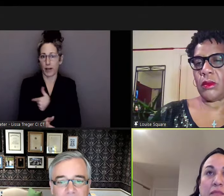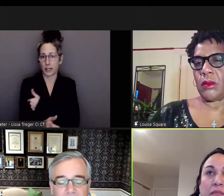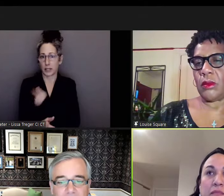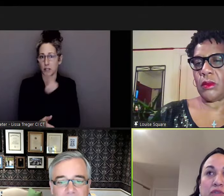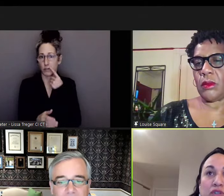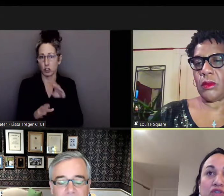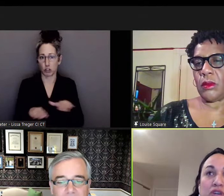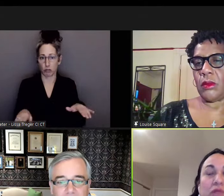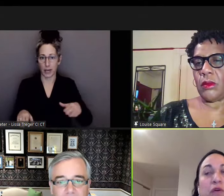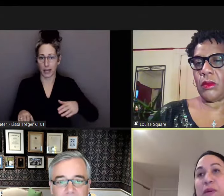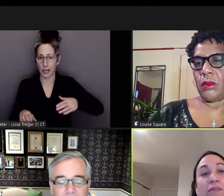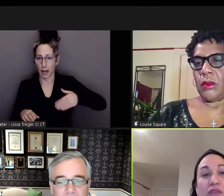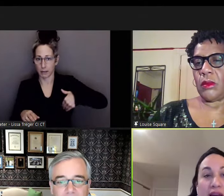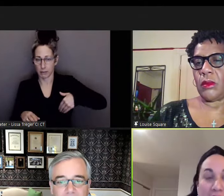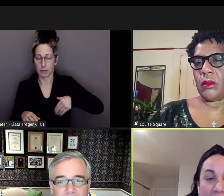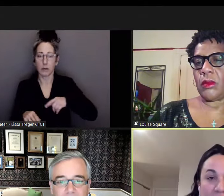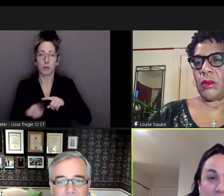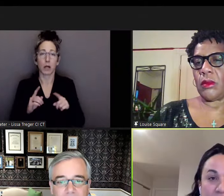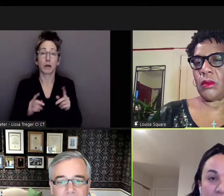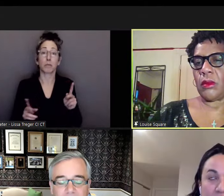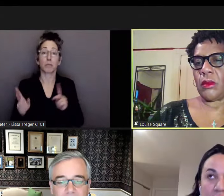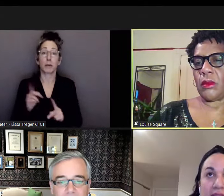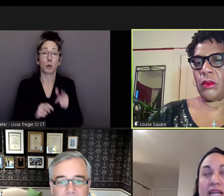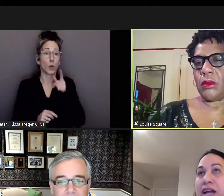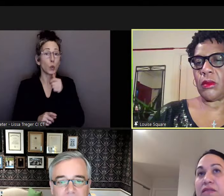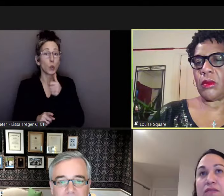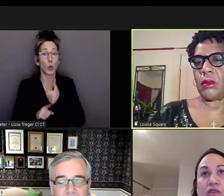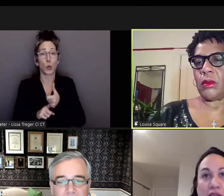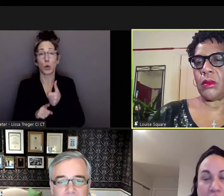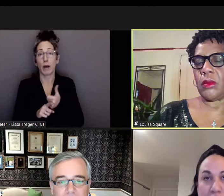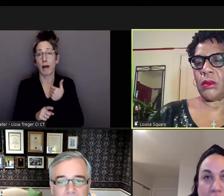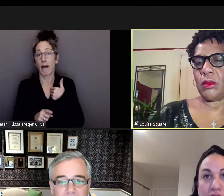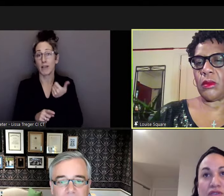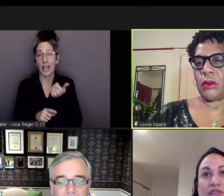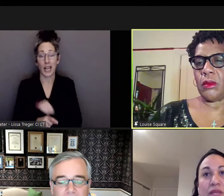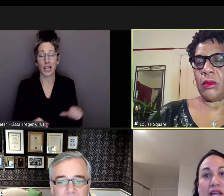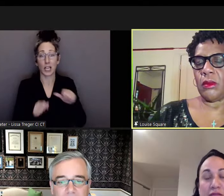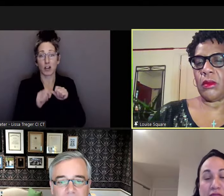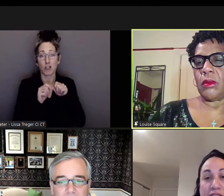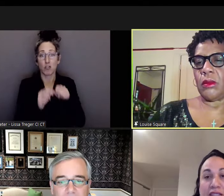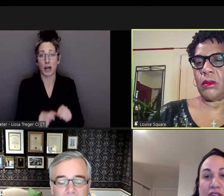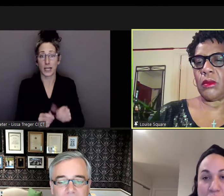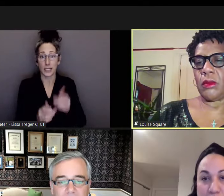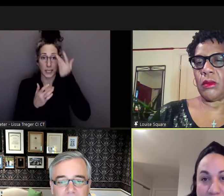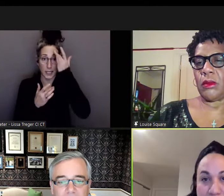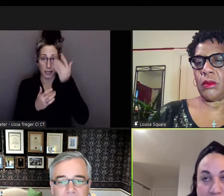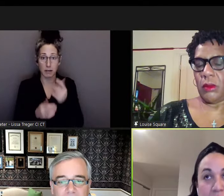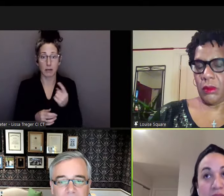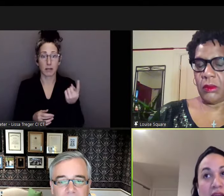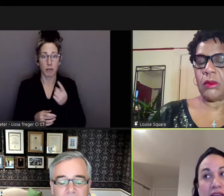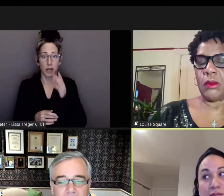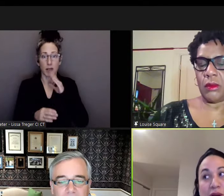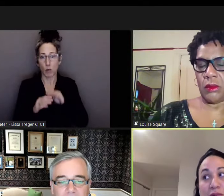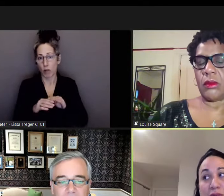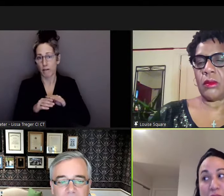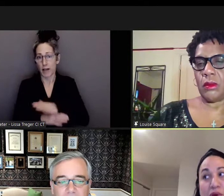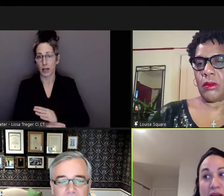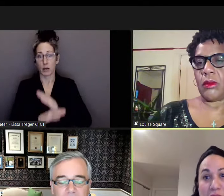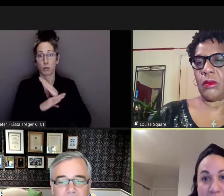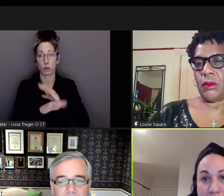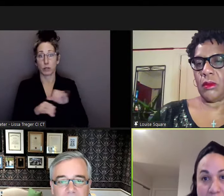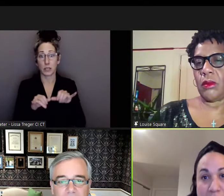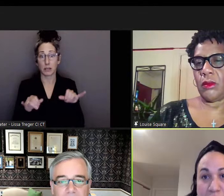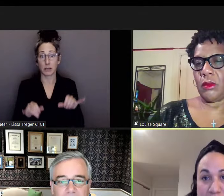that children or people that have any kind of chronic disease or something that affects their immune system is probably